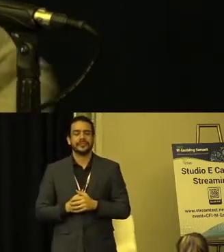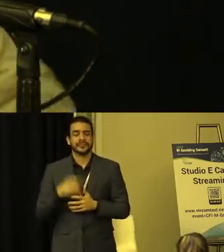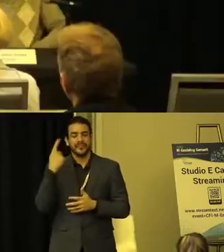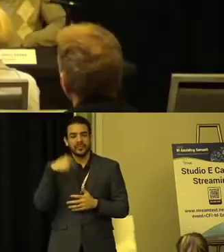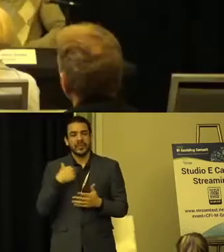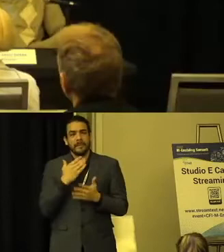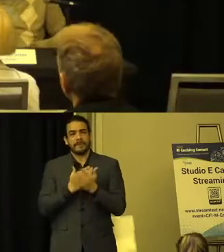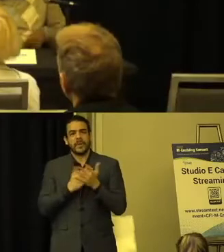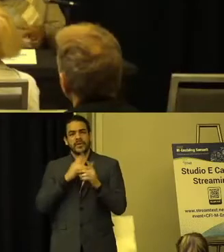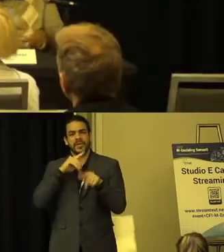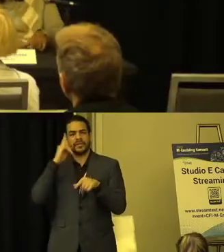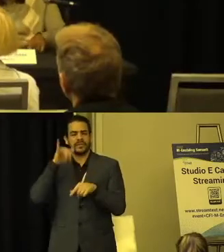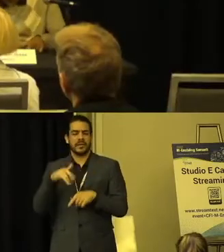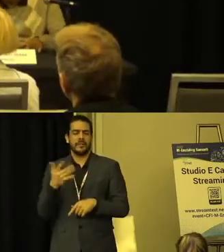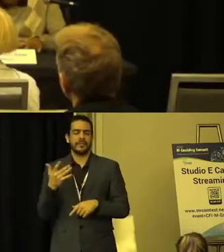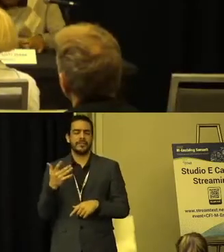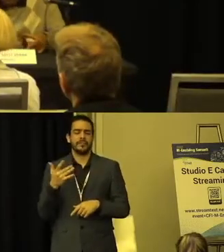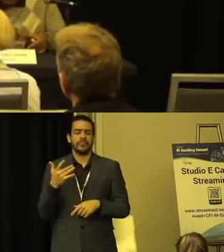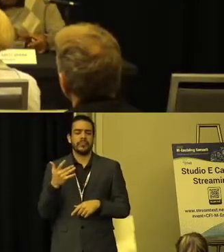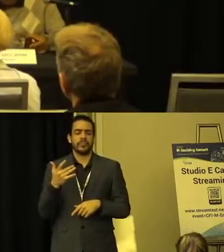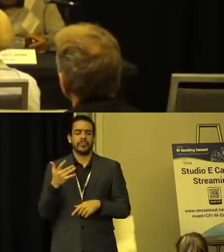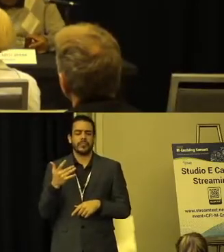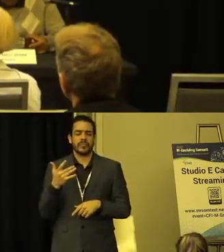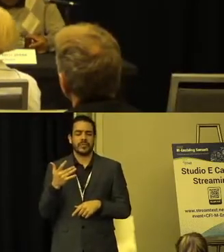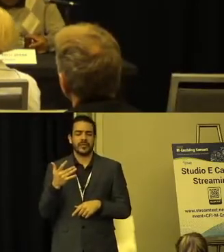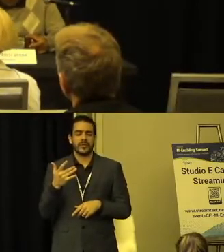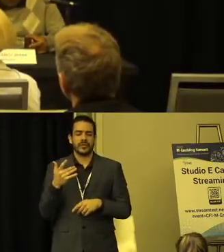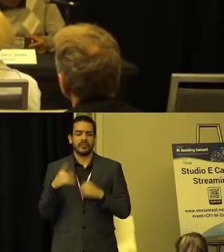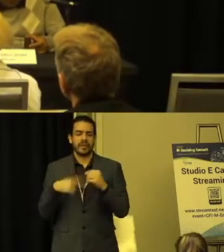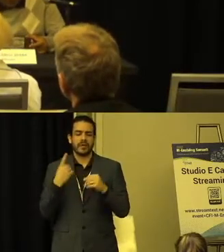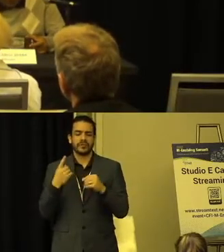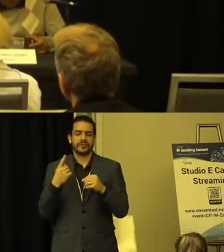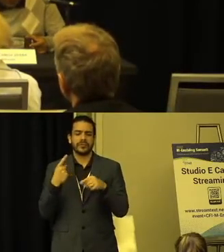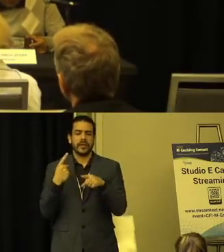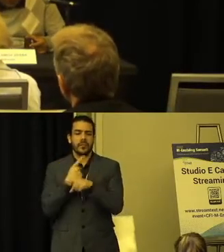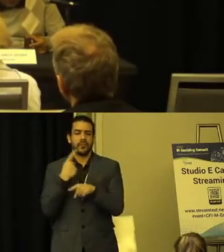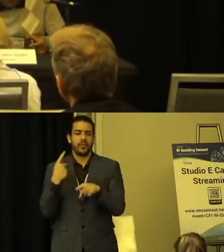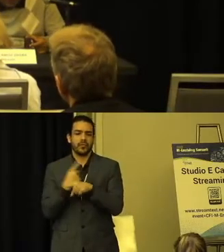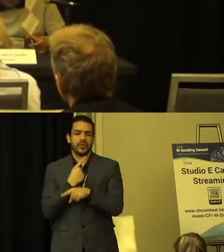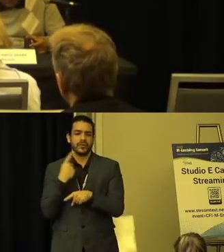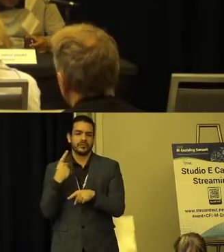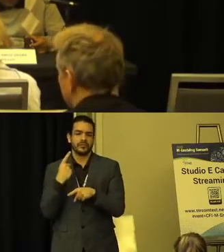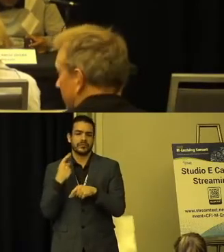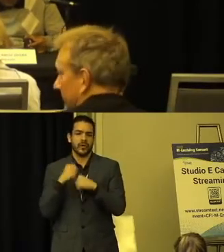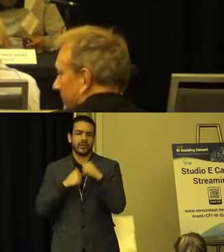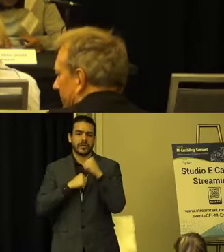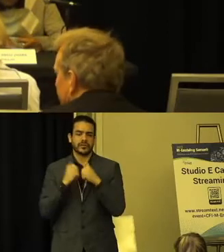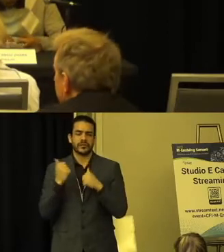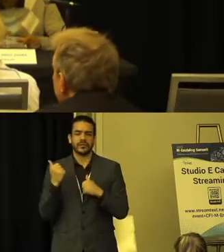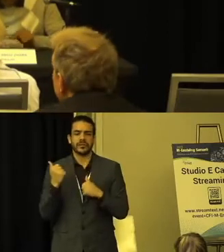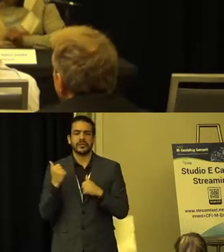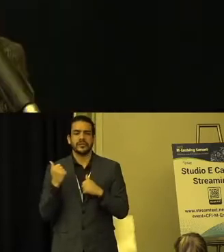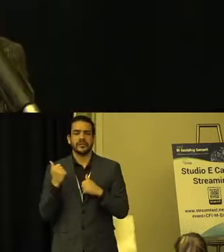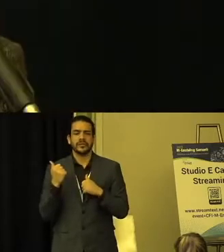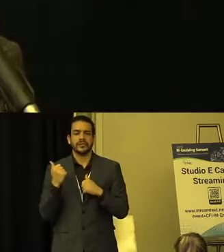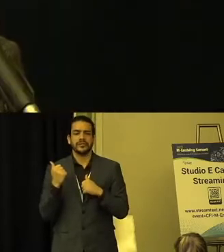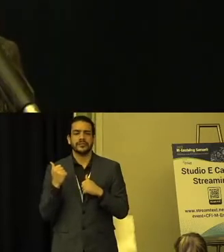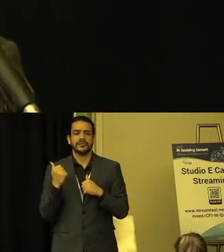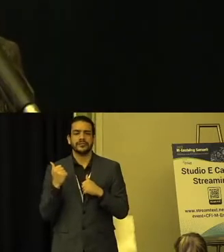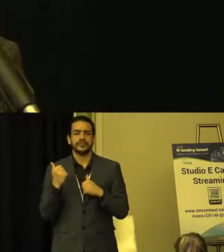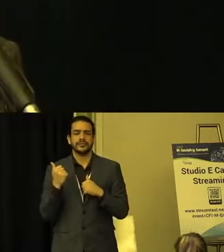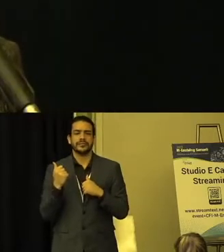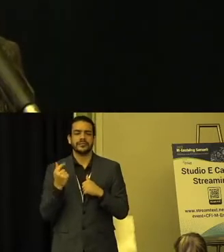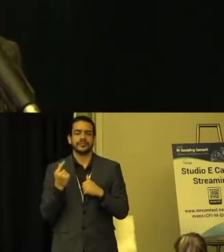of the answer to that is about appropriate architecture, in fact. One